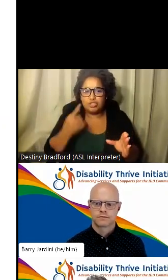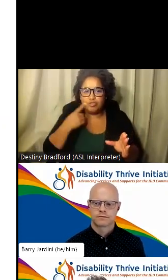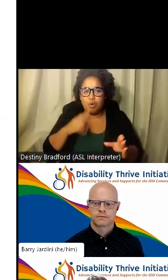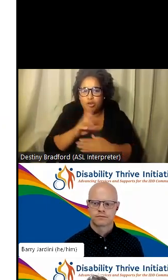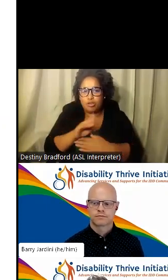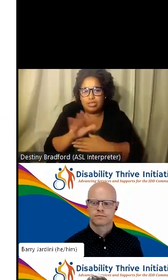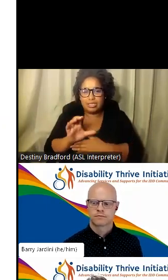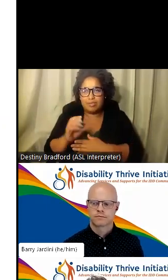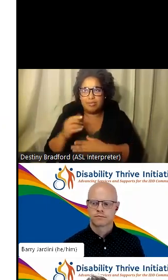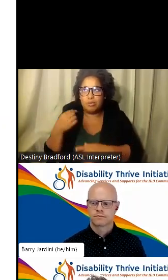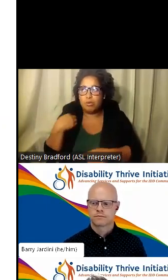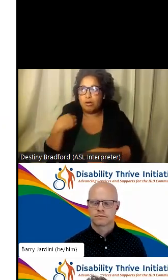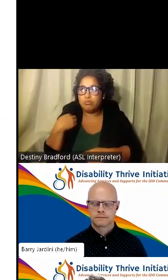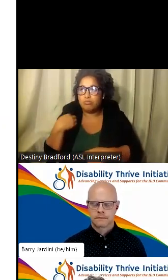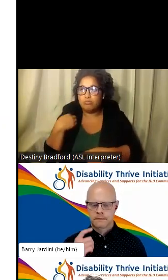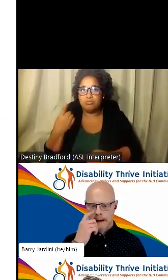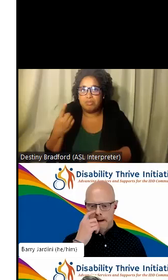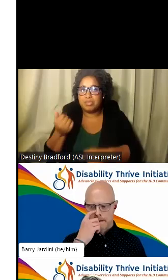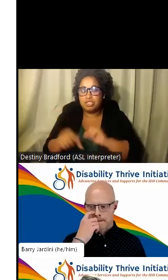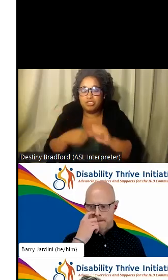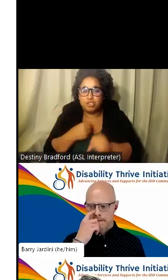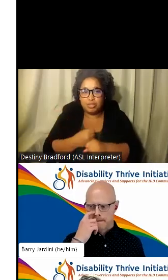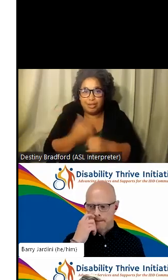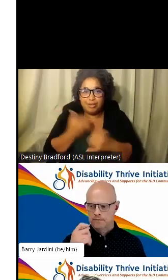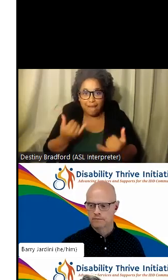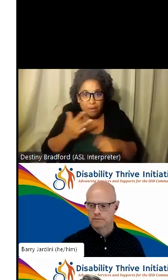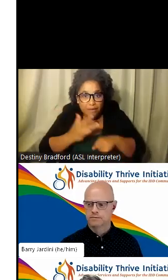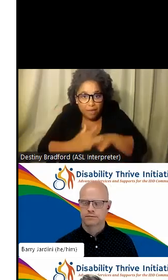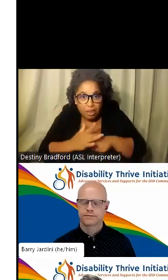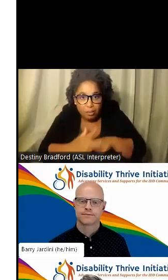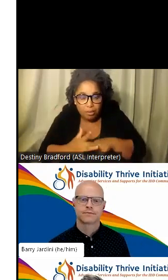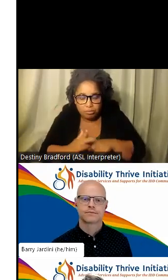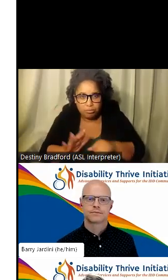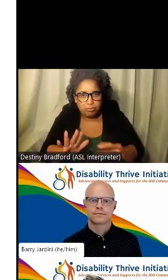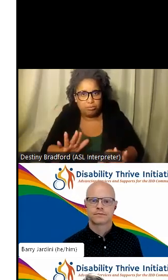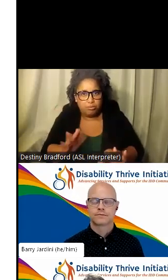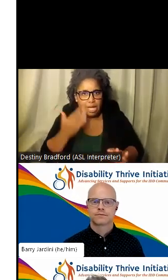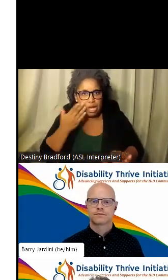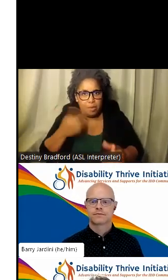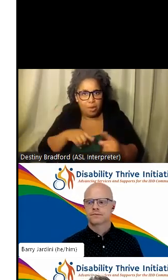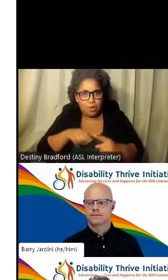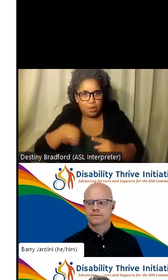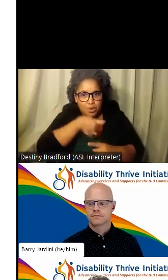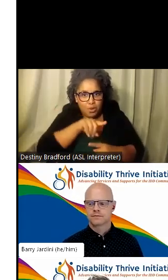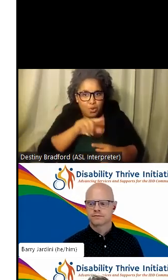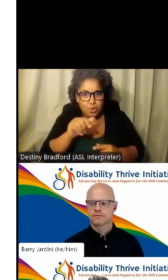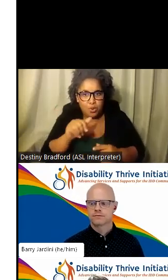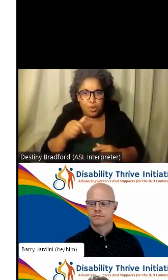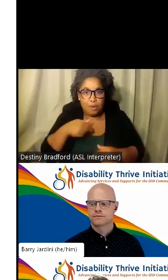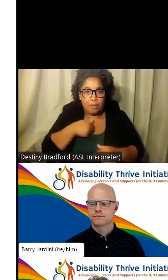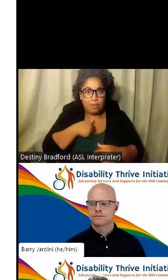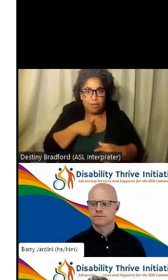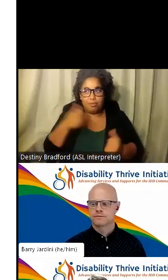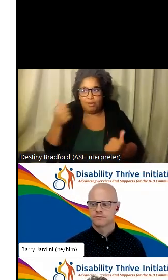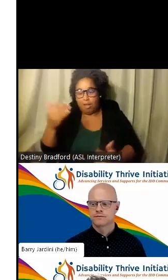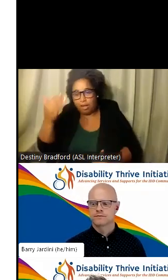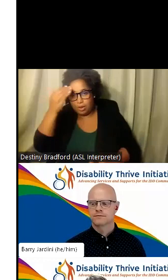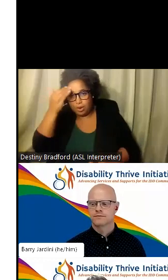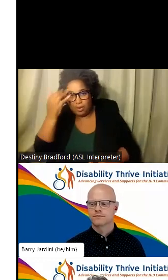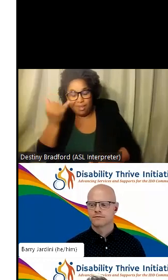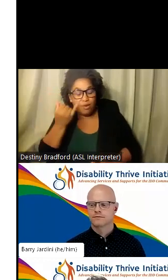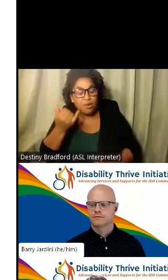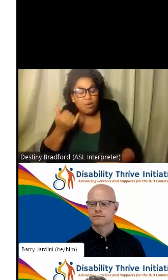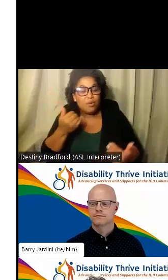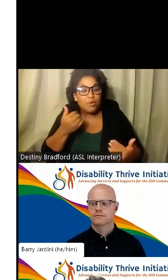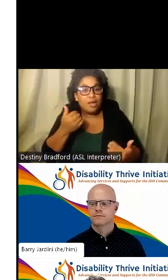but these are back on the table. And I don't know about all of you, but everyone I know, including myself, if we ever had